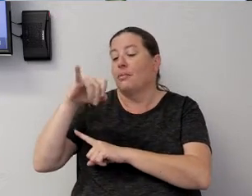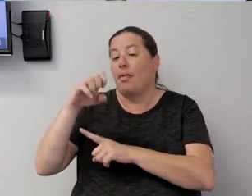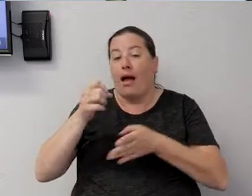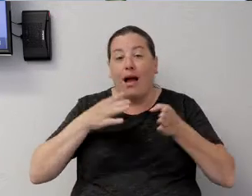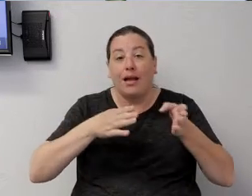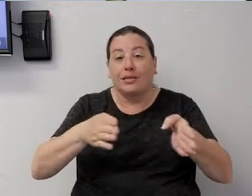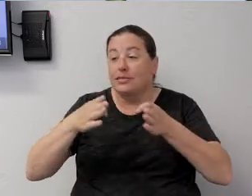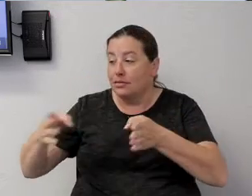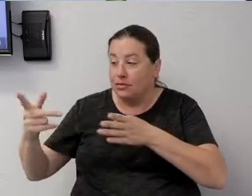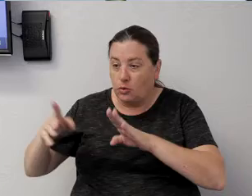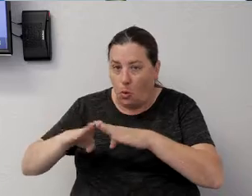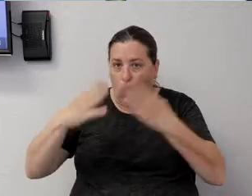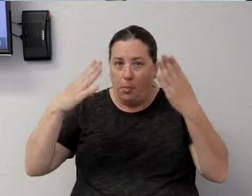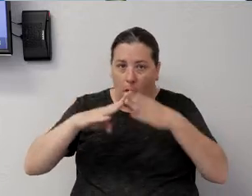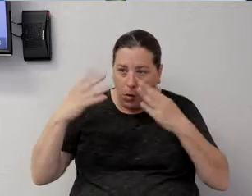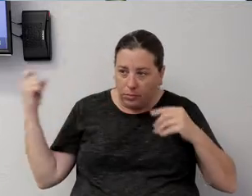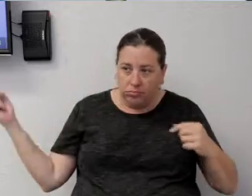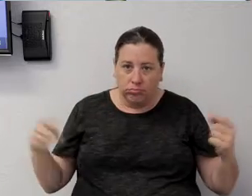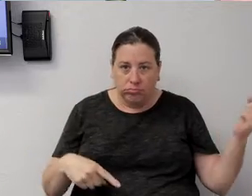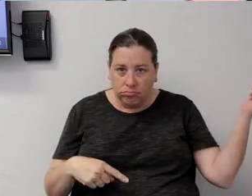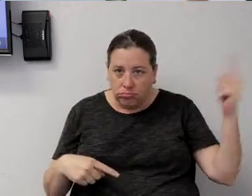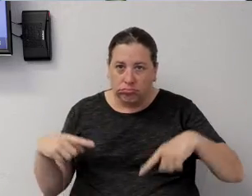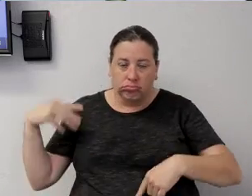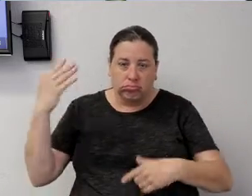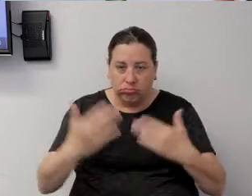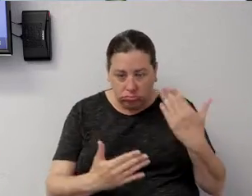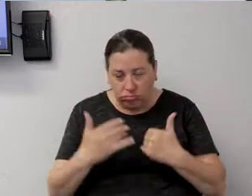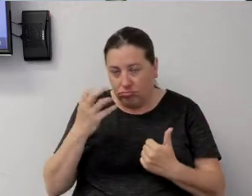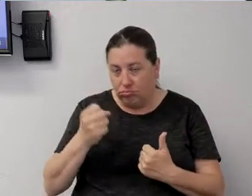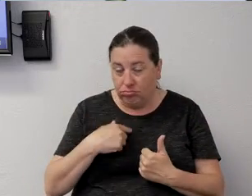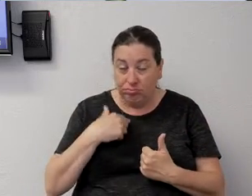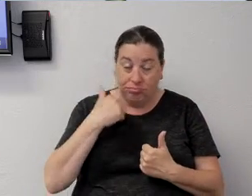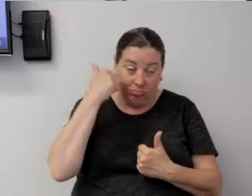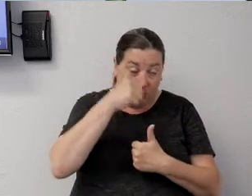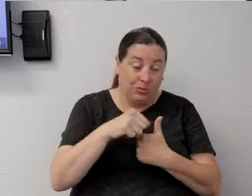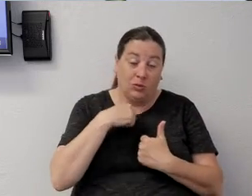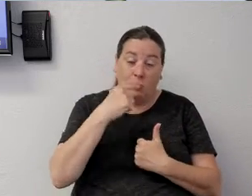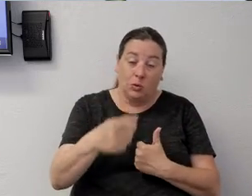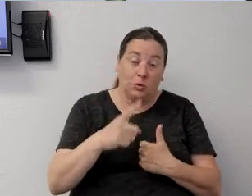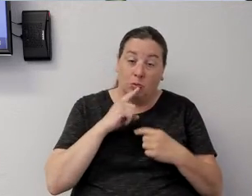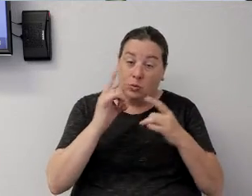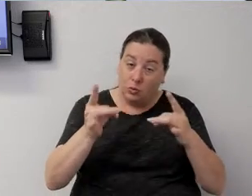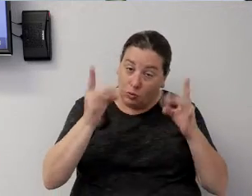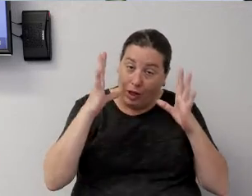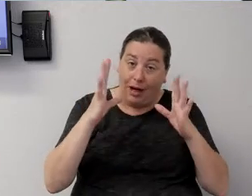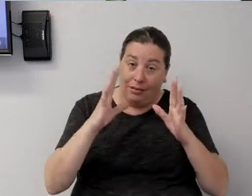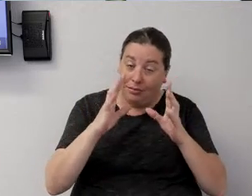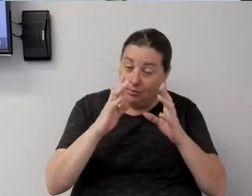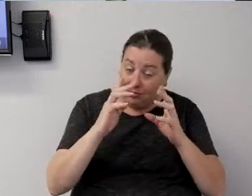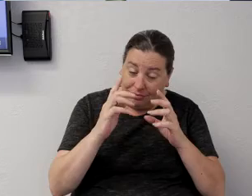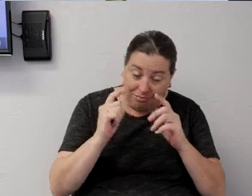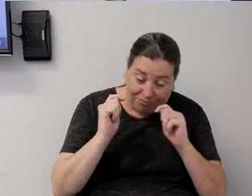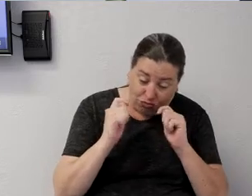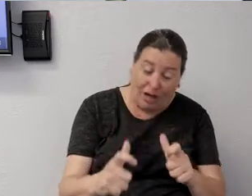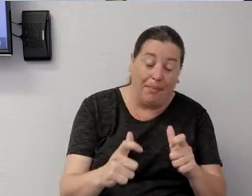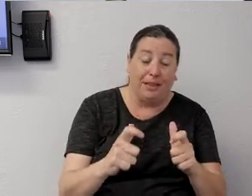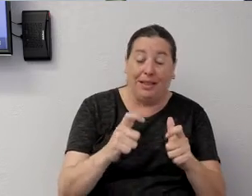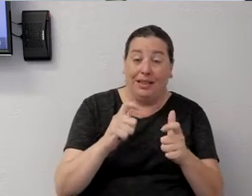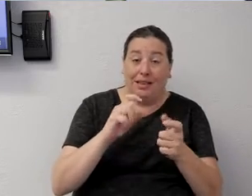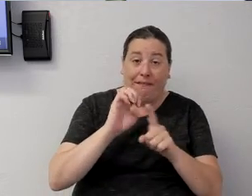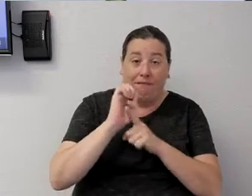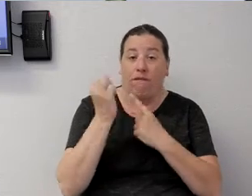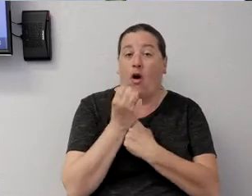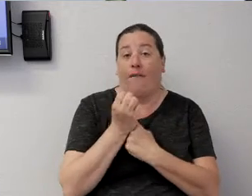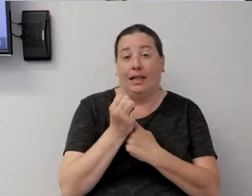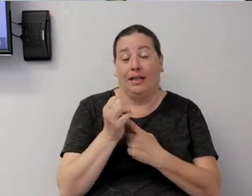up. And I've told you that, again, this rapidly evolving virus and how we're responding to it.